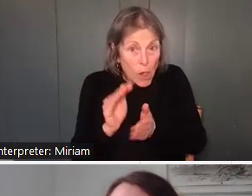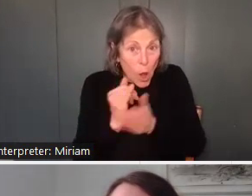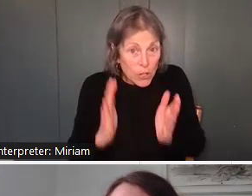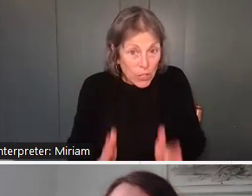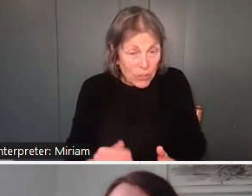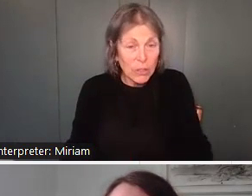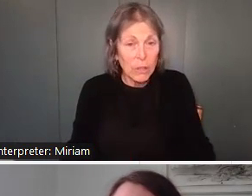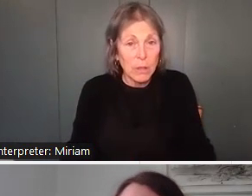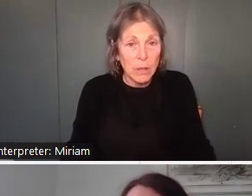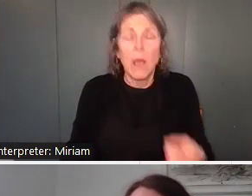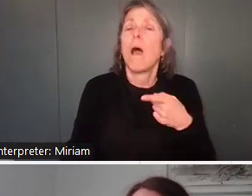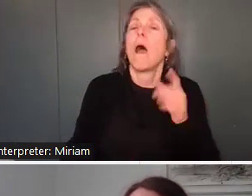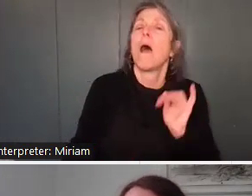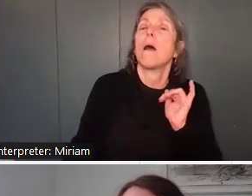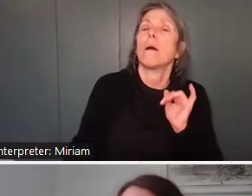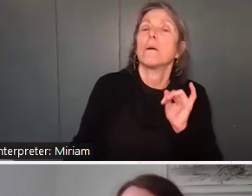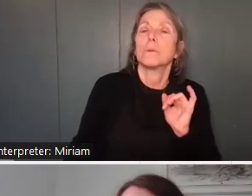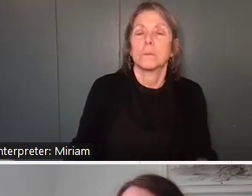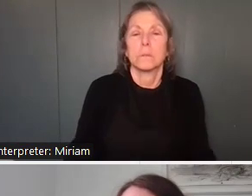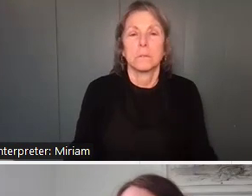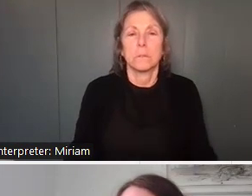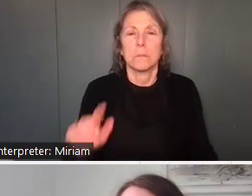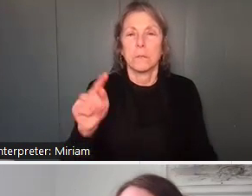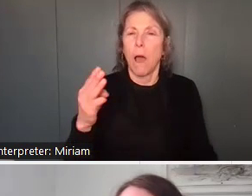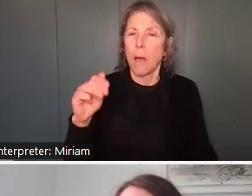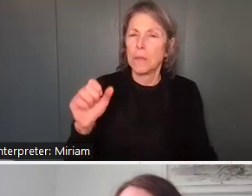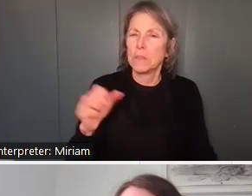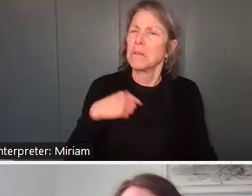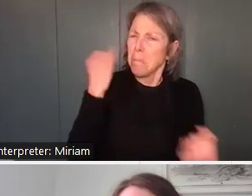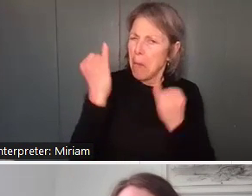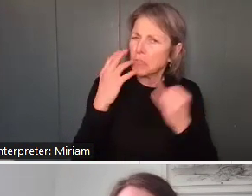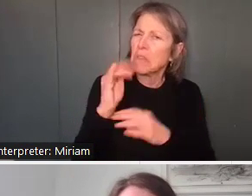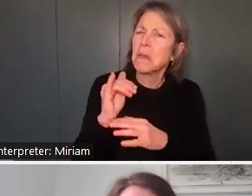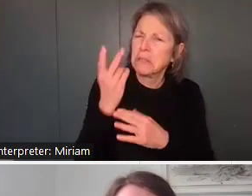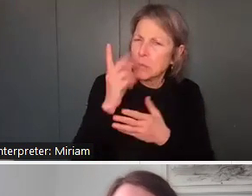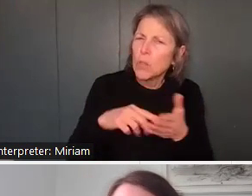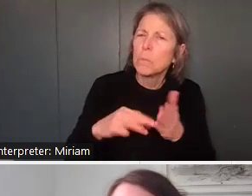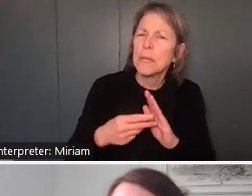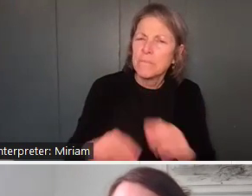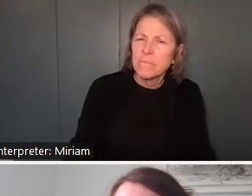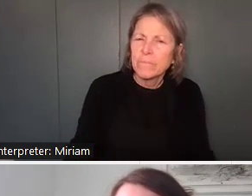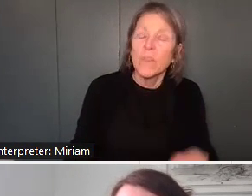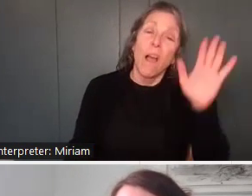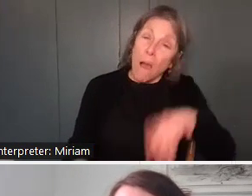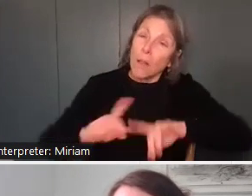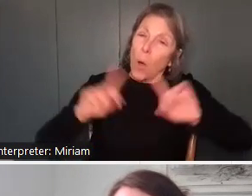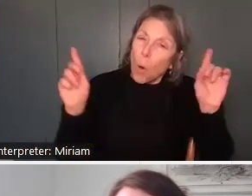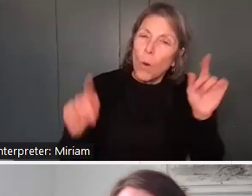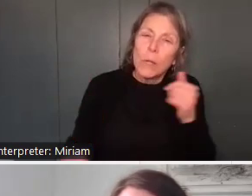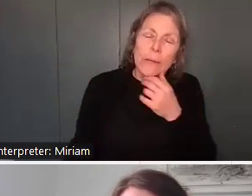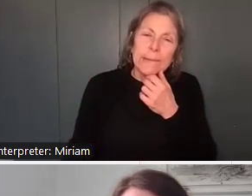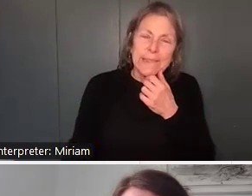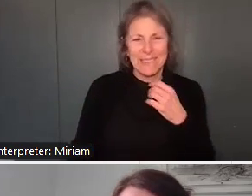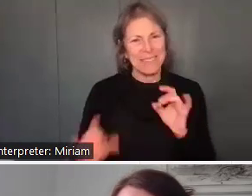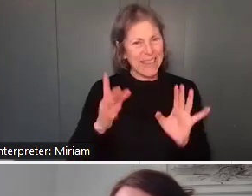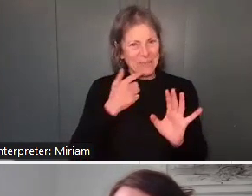Oh, I guess well, was my question. yeah, I could see that. I could see what you mean. Although, I hate to say